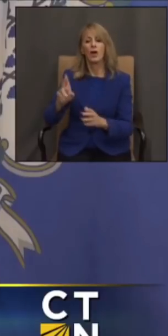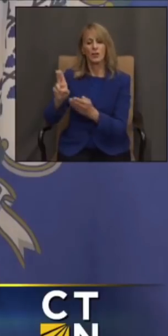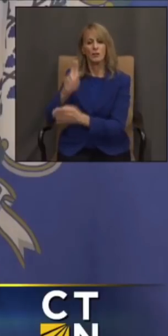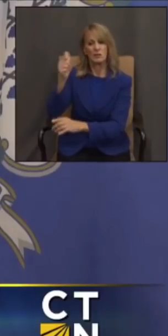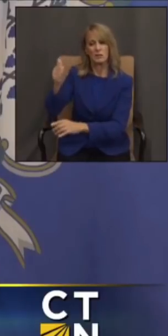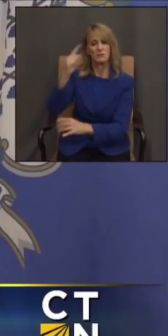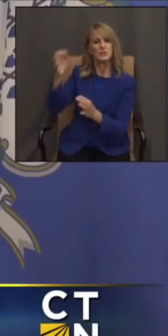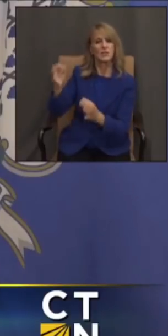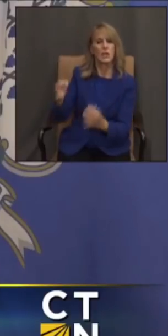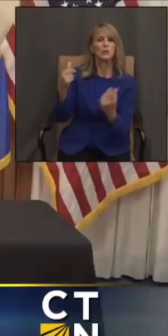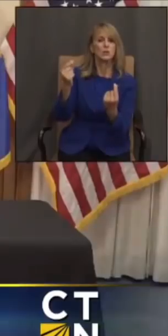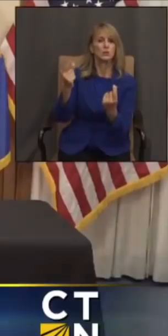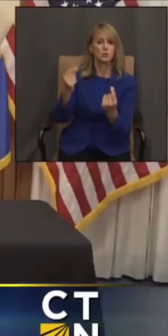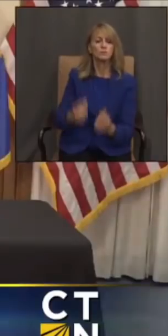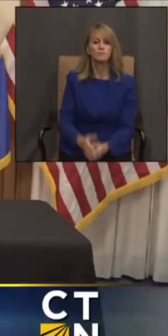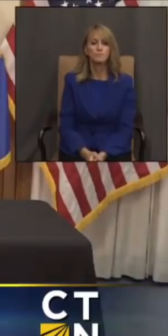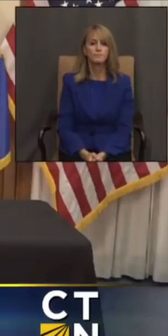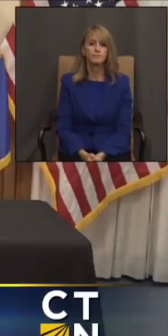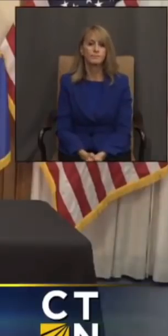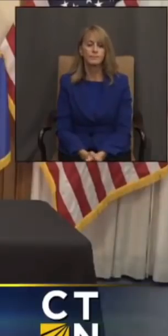vaccine.